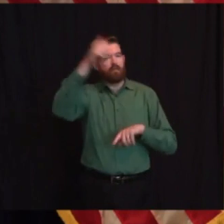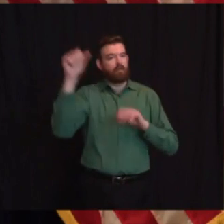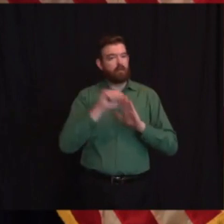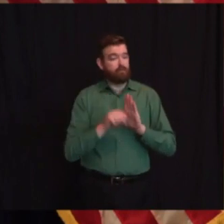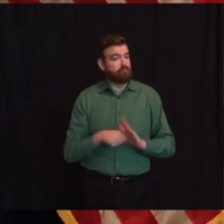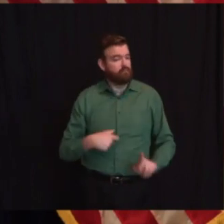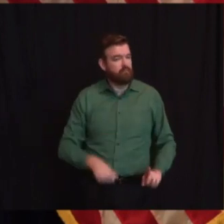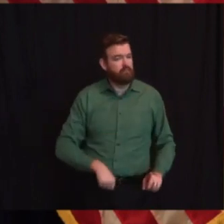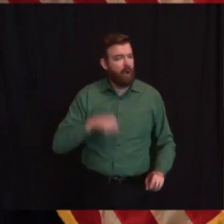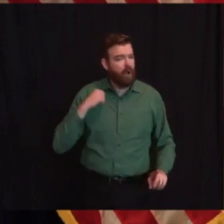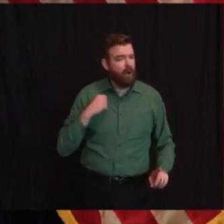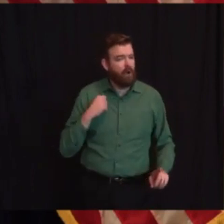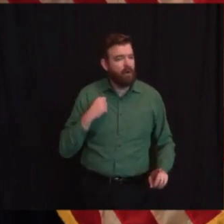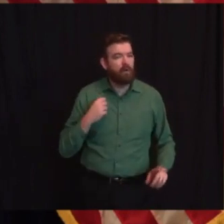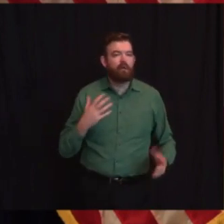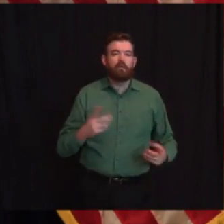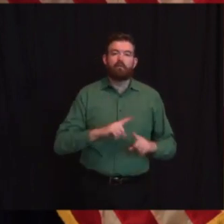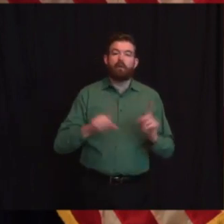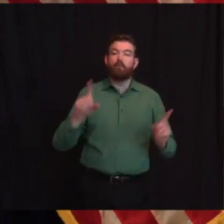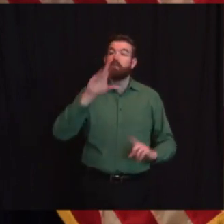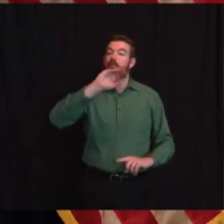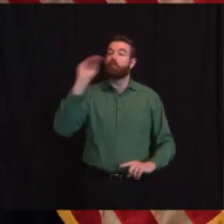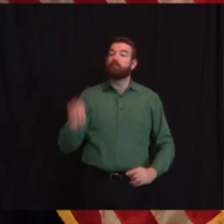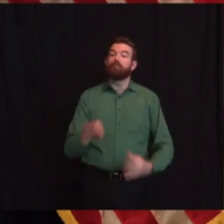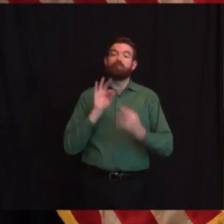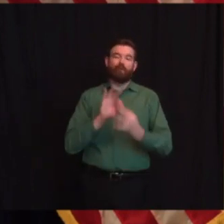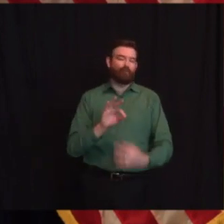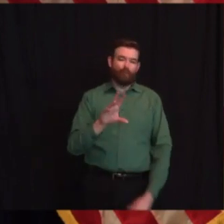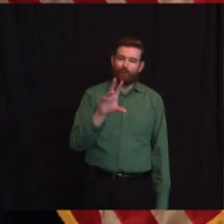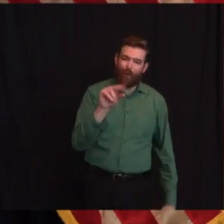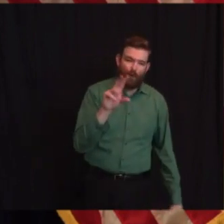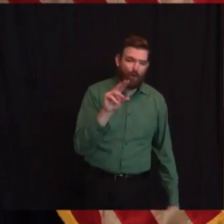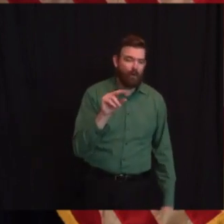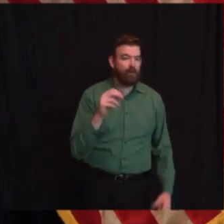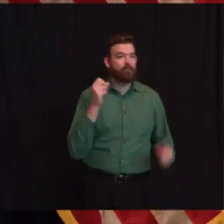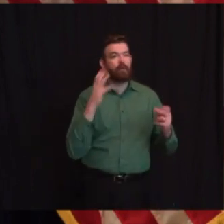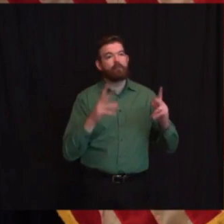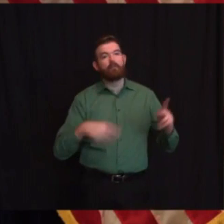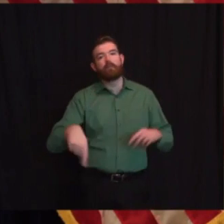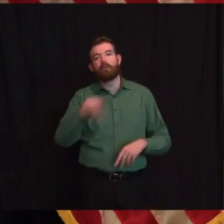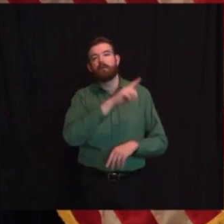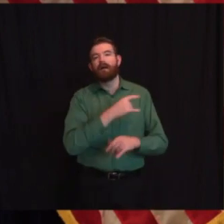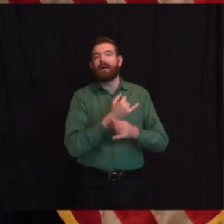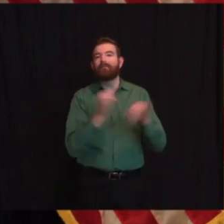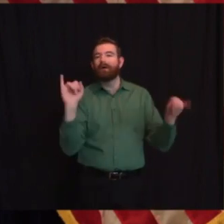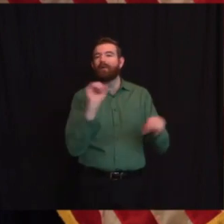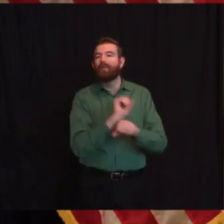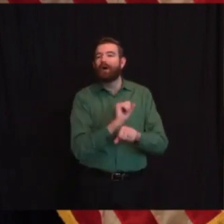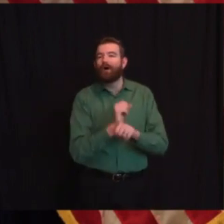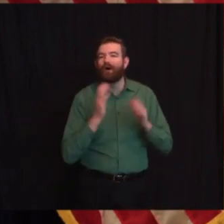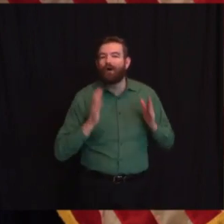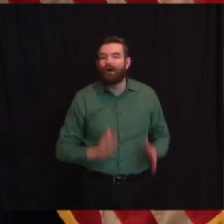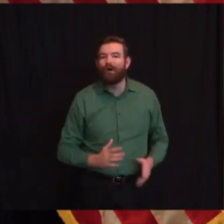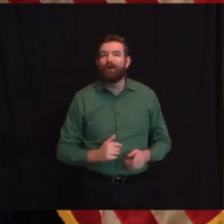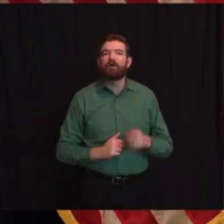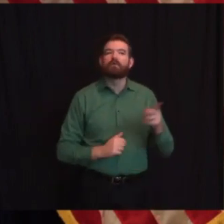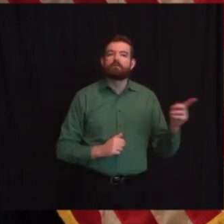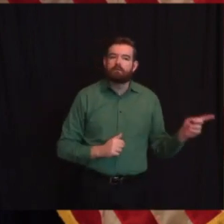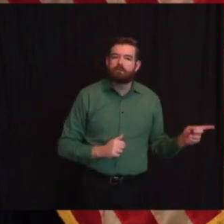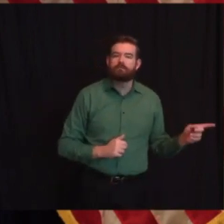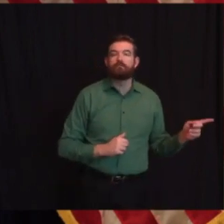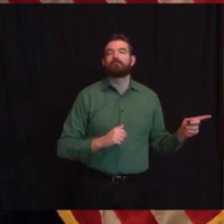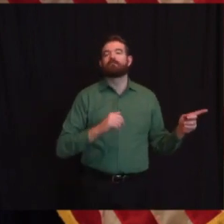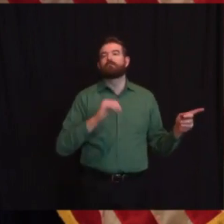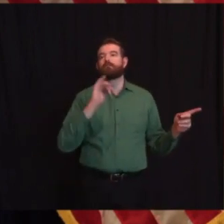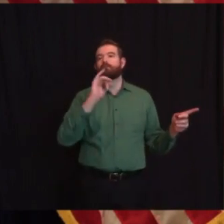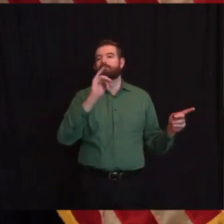of satisfaction. We know independent contractors have been a particular challenge, although we broke a logjam on that today. I would ask Mahan perhaps